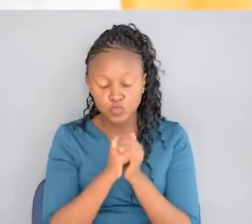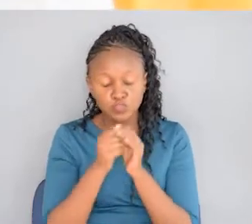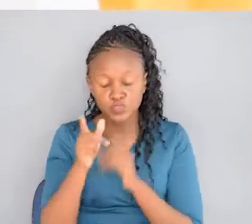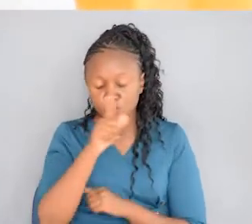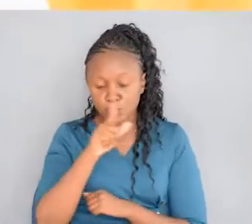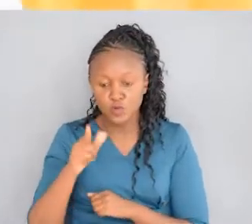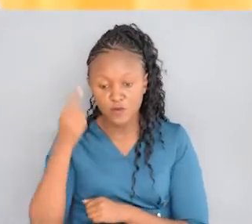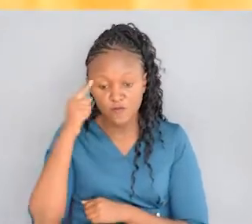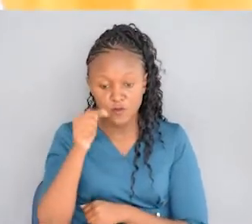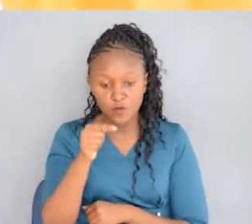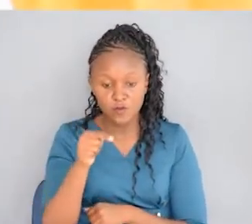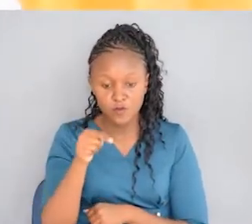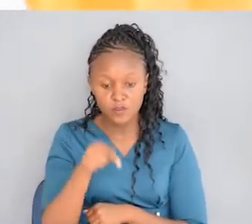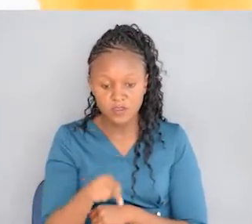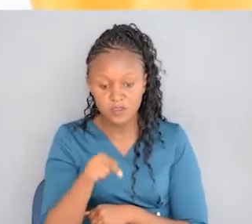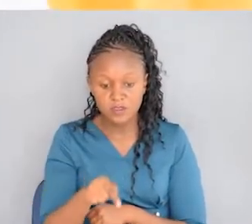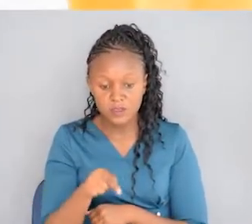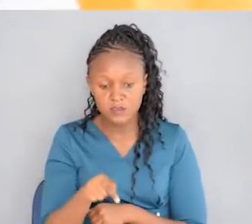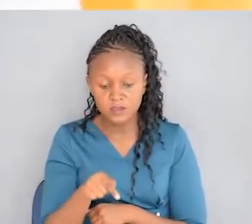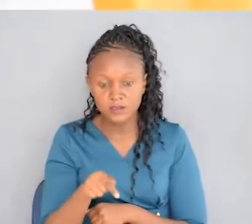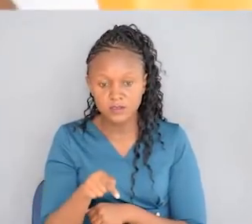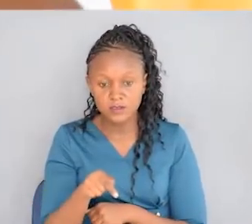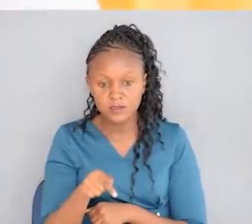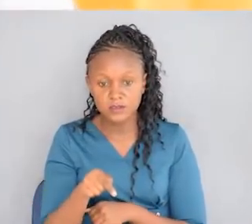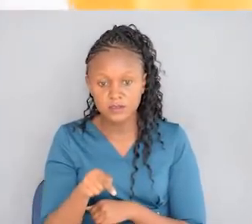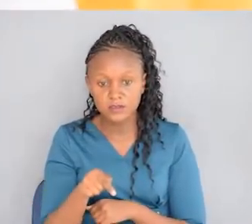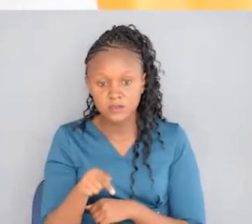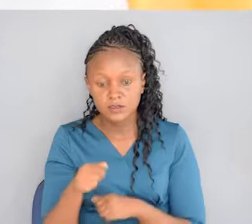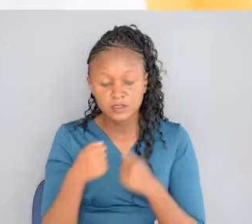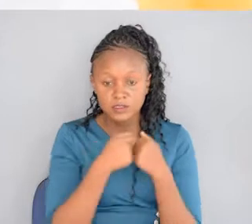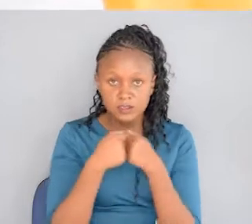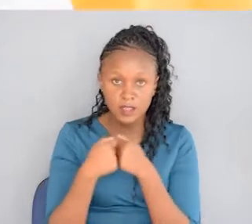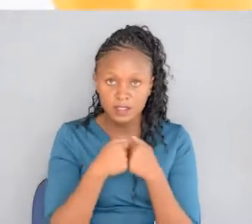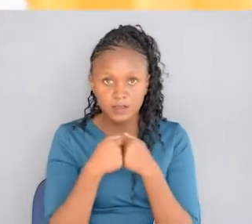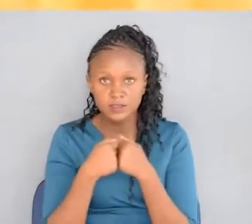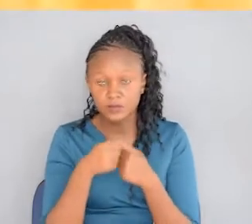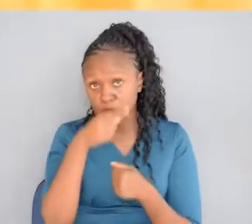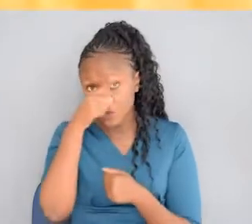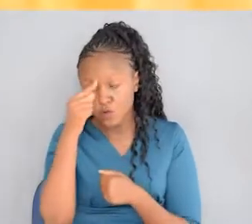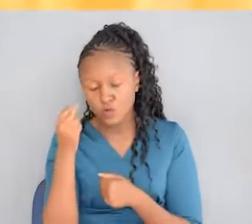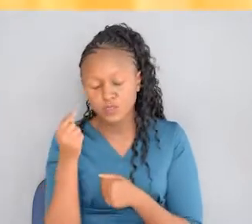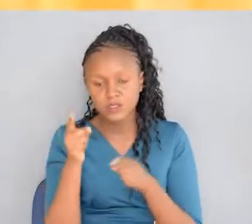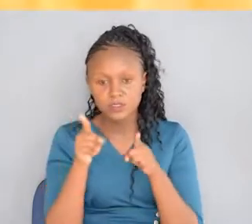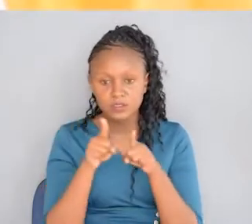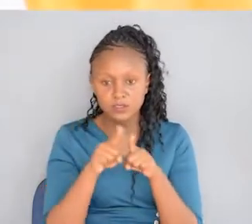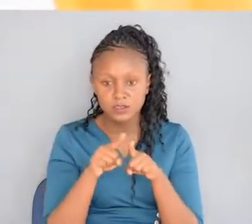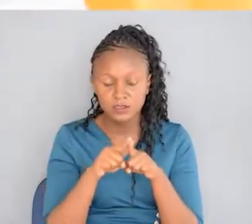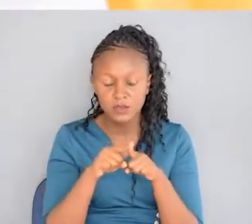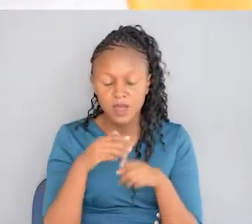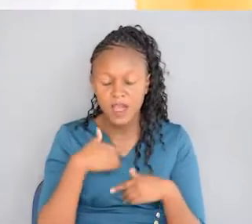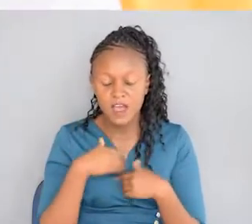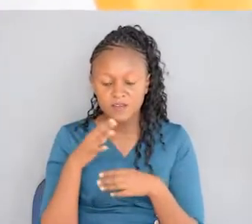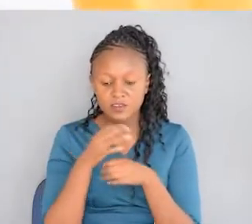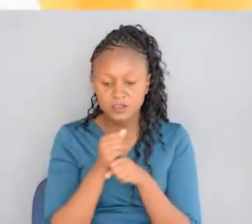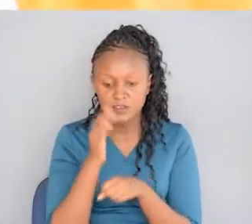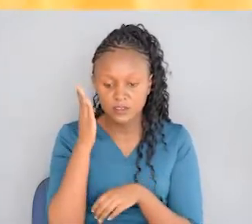worship and exalt you, dear Lord, for you've taken us, Lord, amidst this great challenge, dear Lord. And my Father, because you have faith and we trust